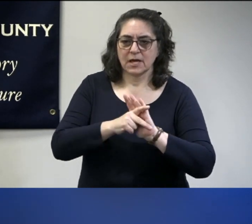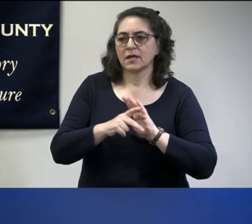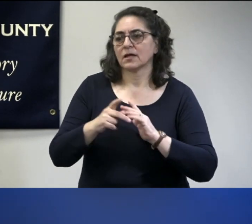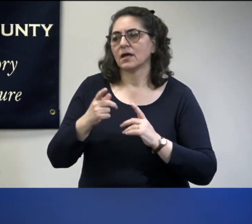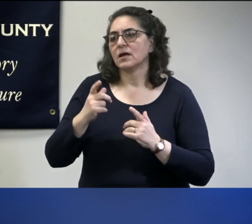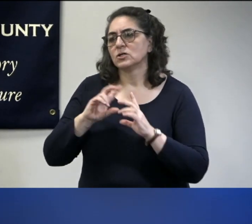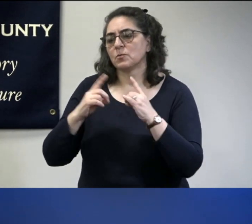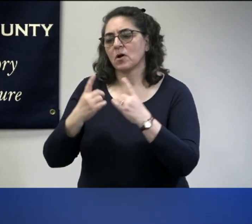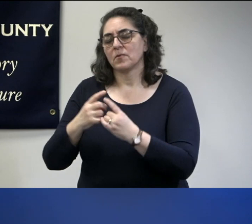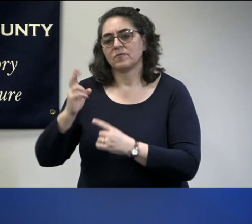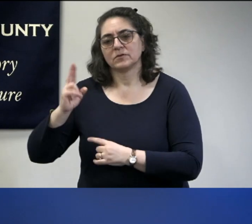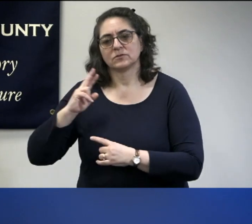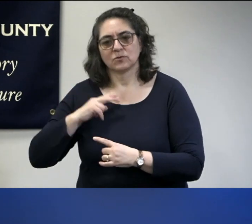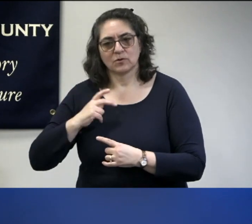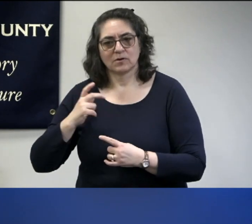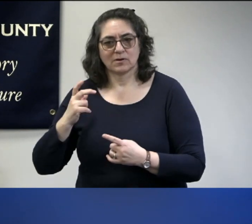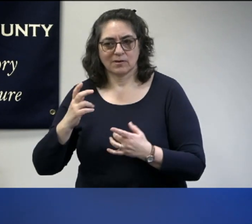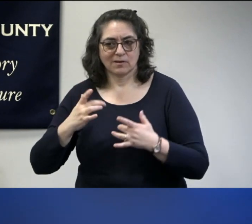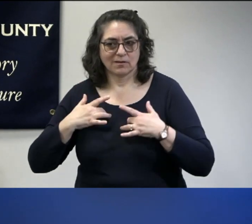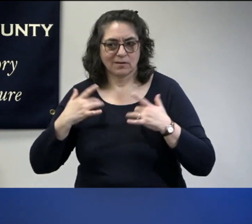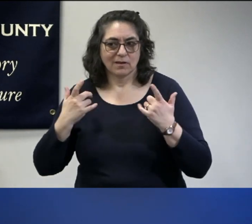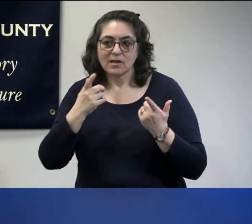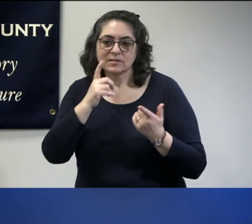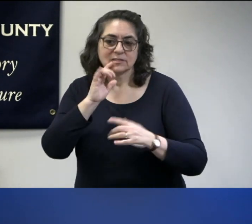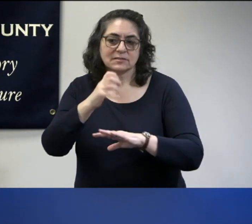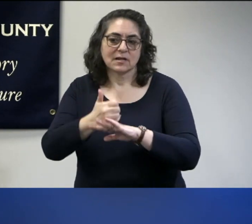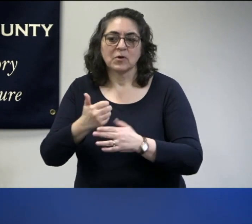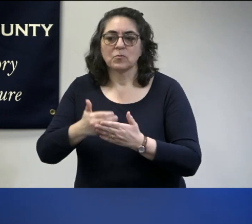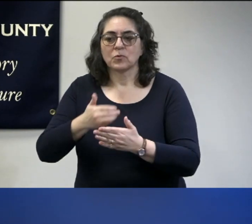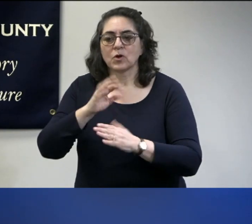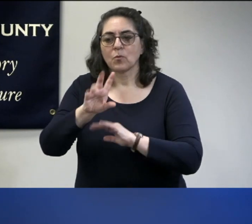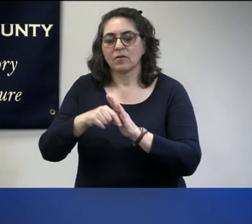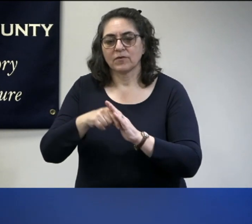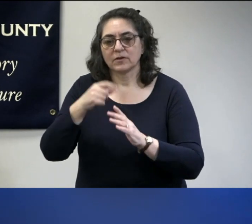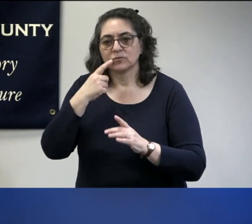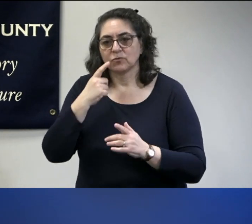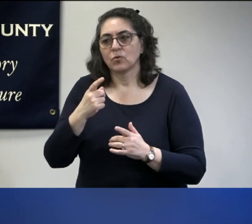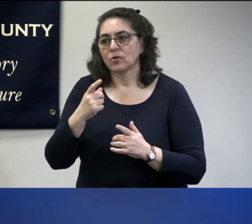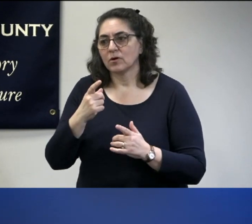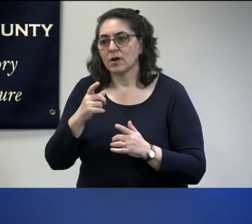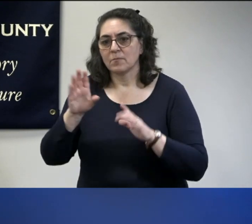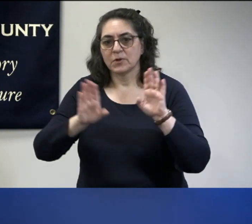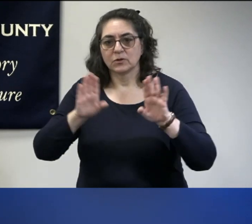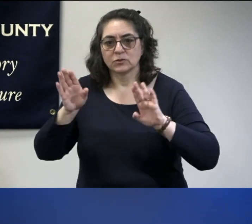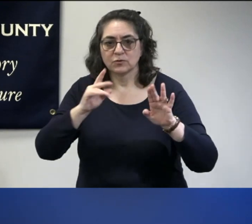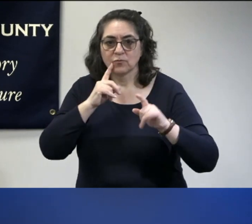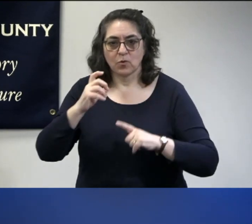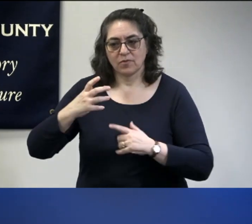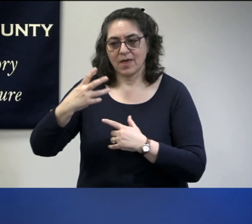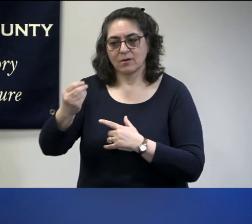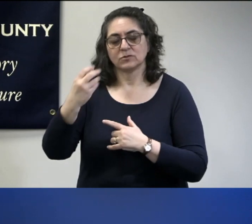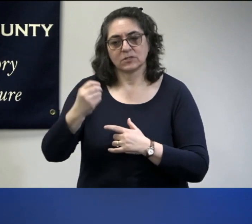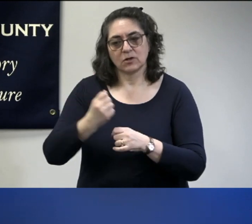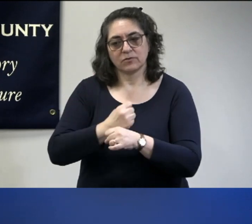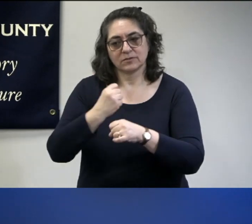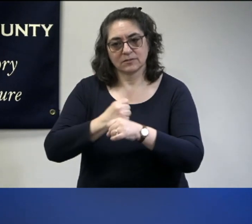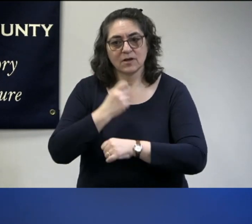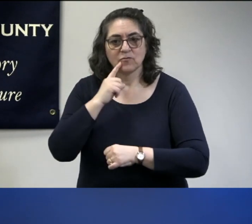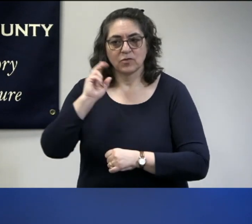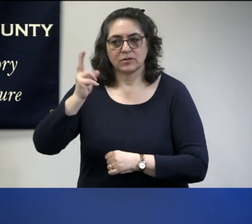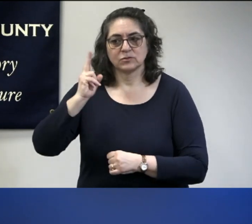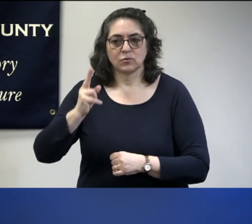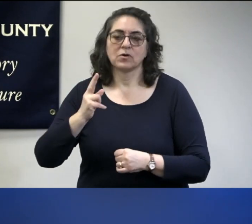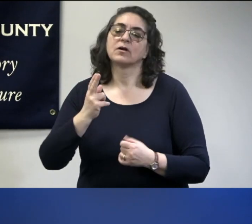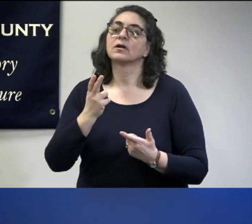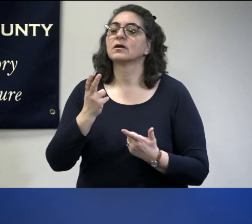Historic Affairs' desire to establish pre-qualifications to bidders for the exterior restoration of the historic Passaic